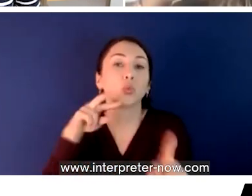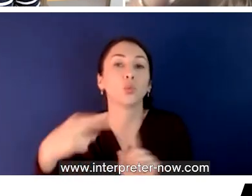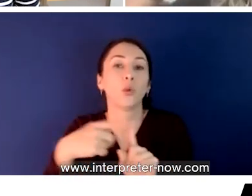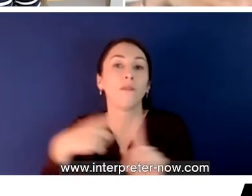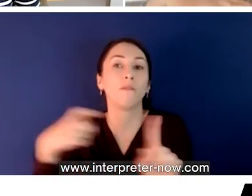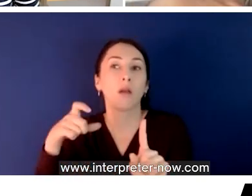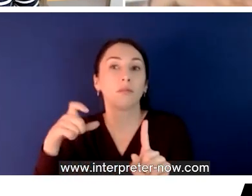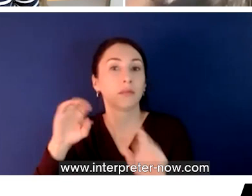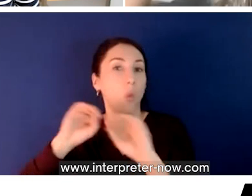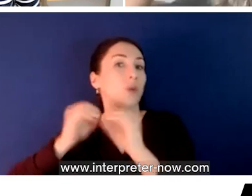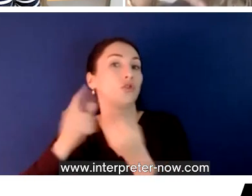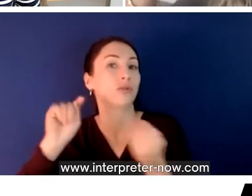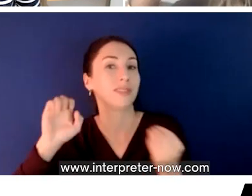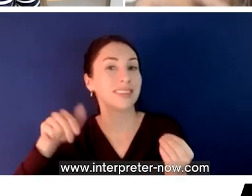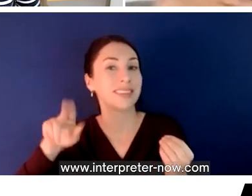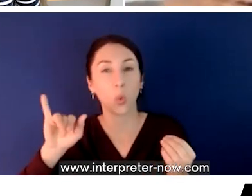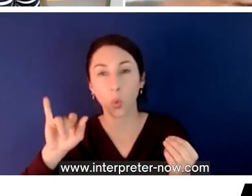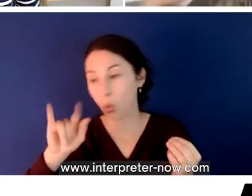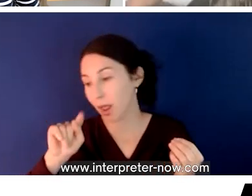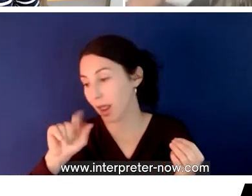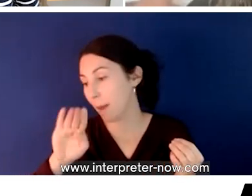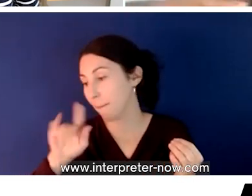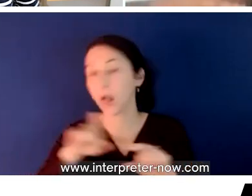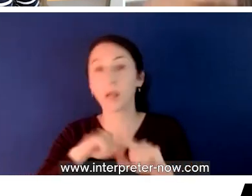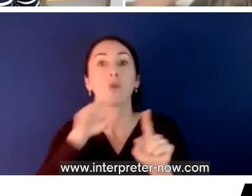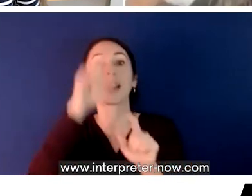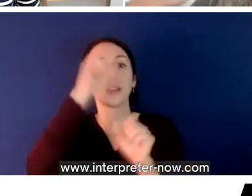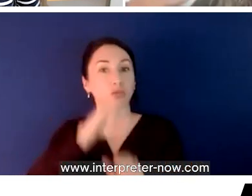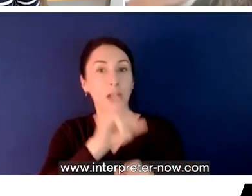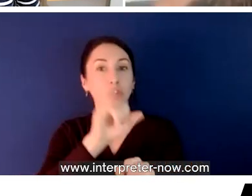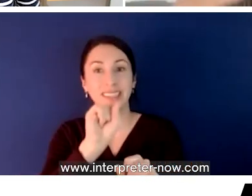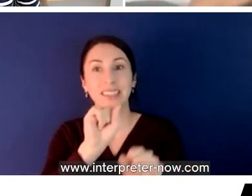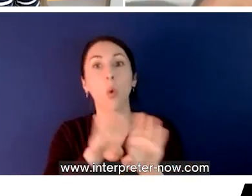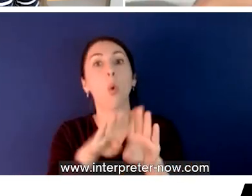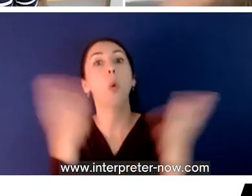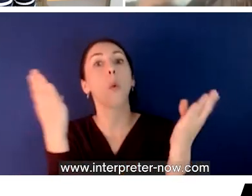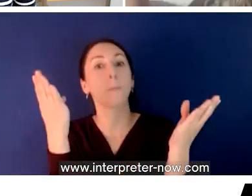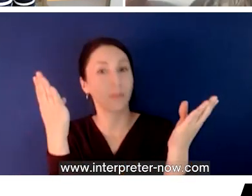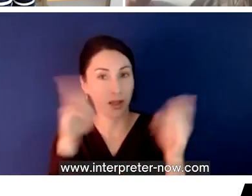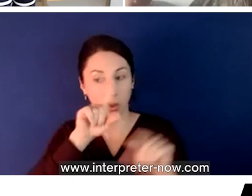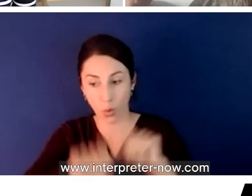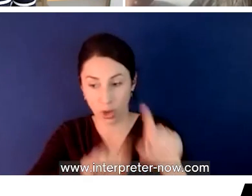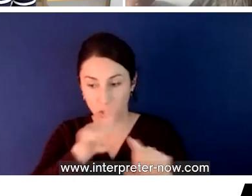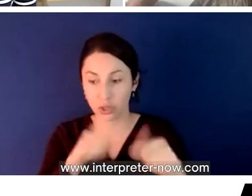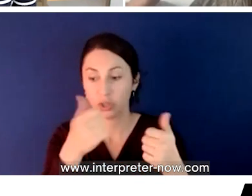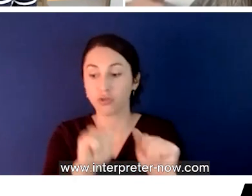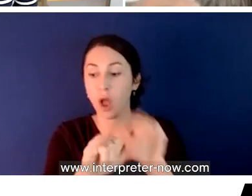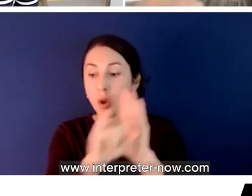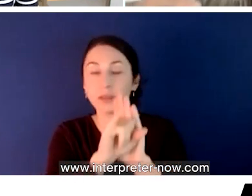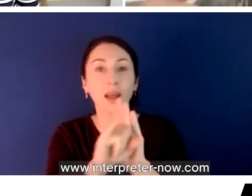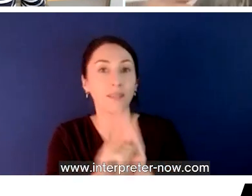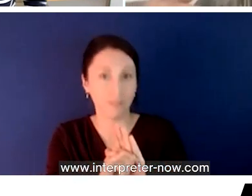all built on the strategy of really asking the open-ended questions to really identify those four steps in the